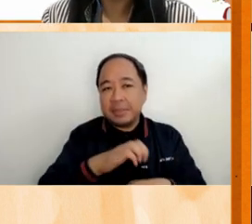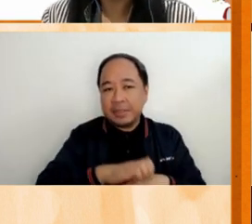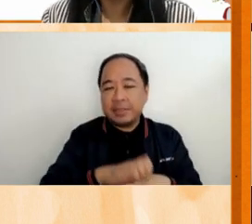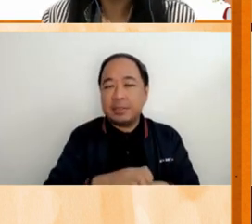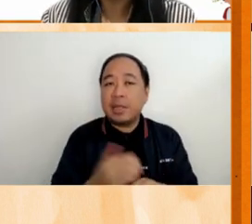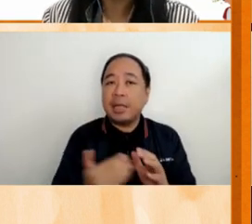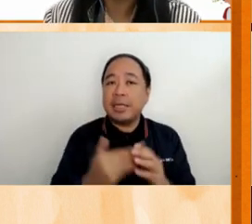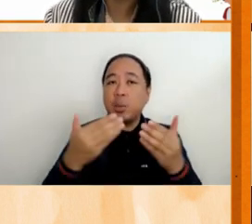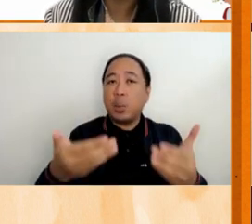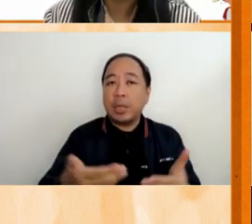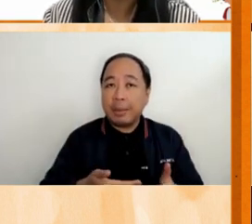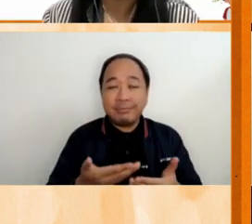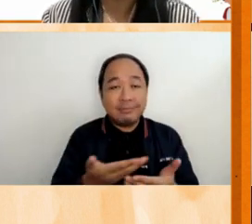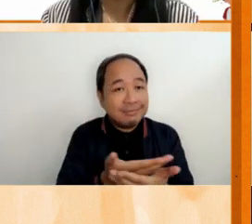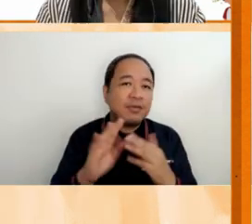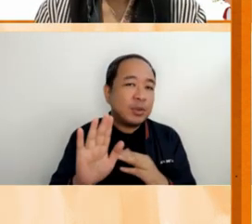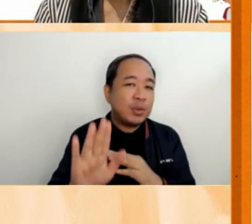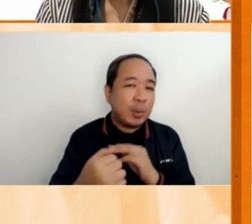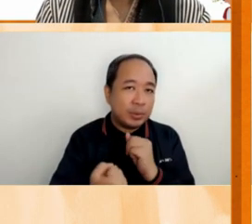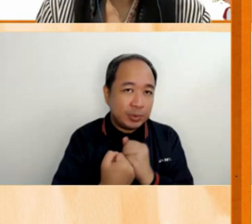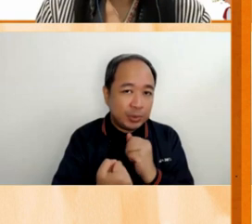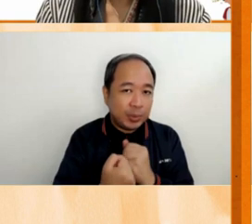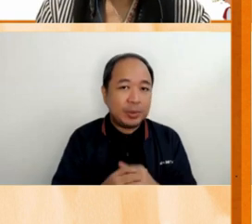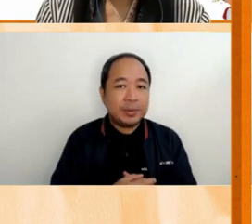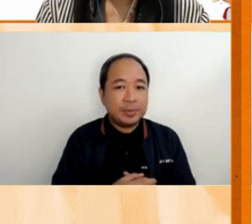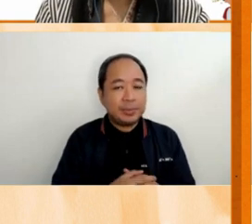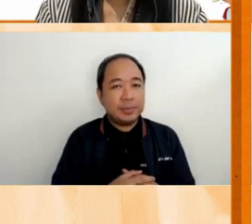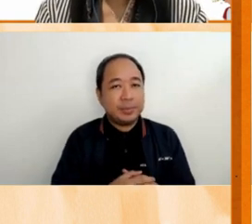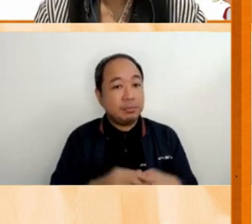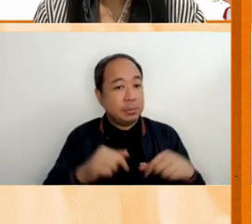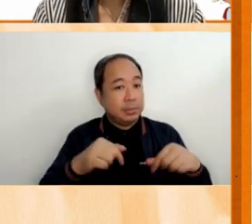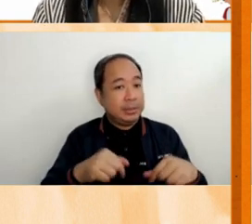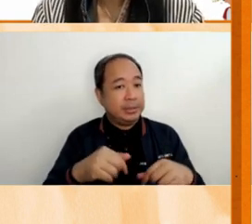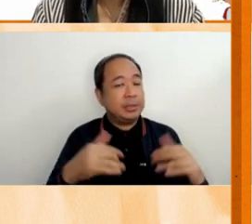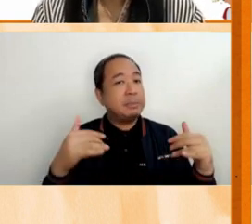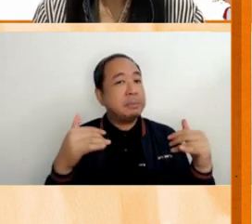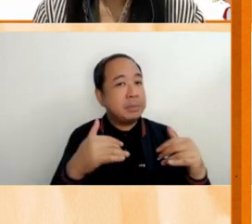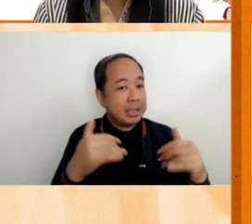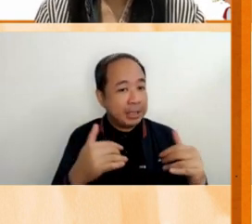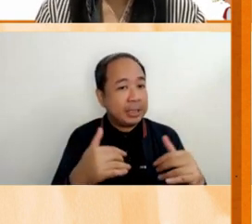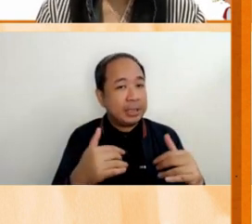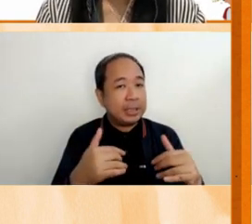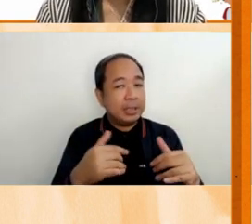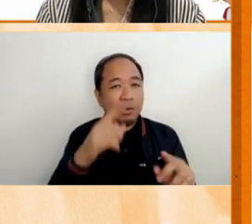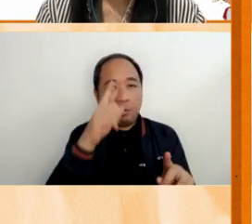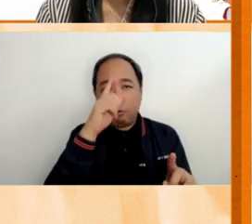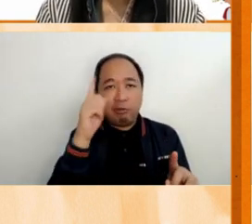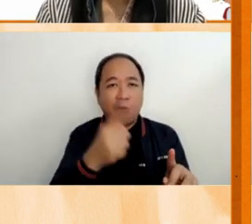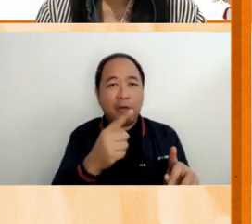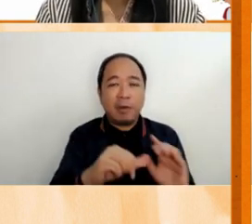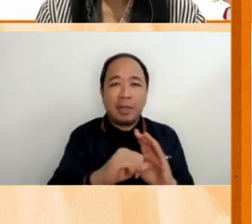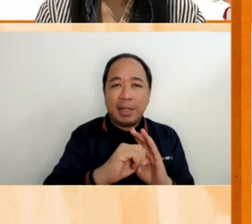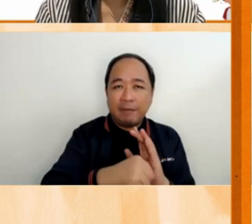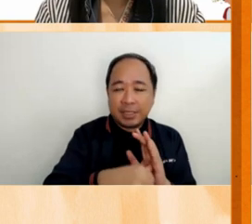again, dear Ako Para sa Bata community. This session, we aim to emphasize the need